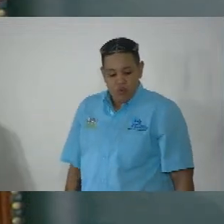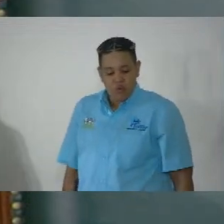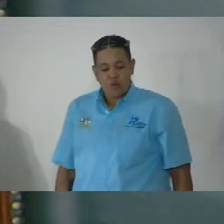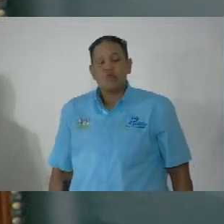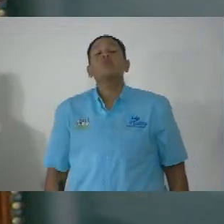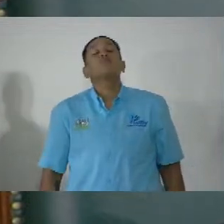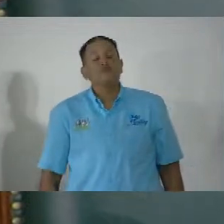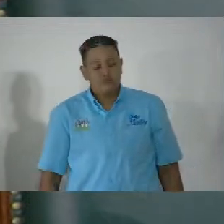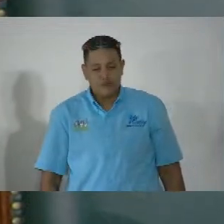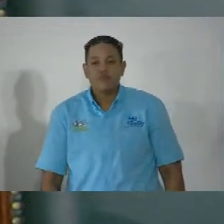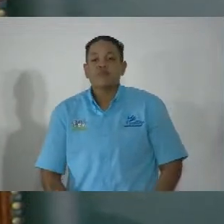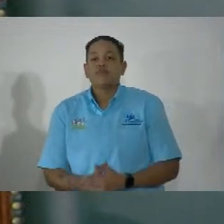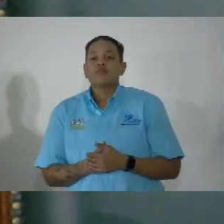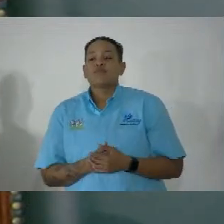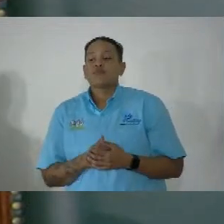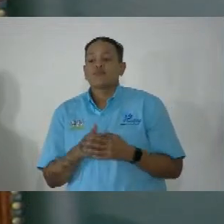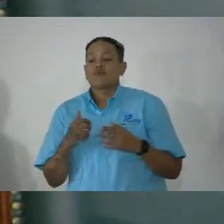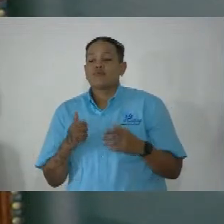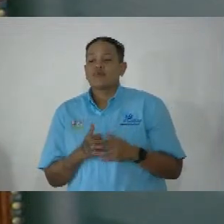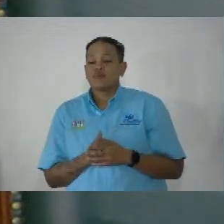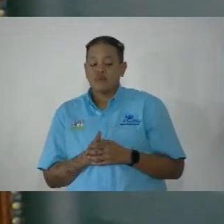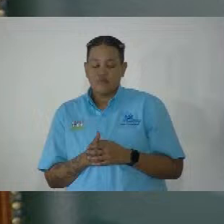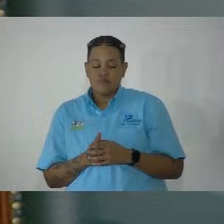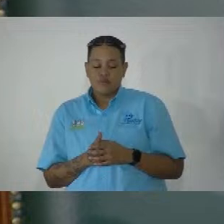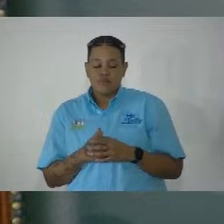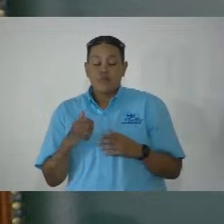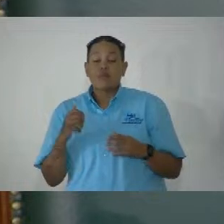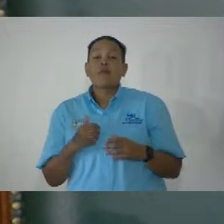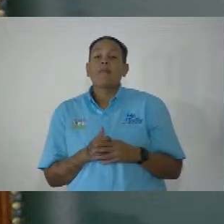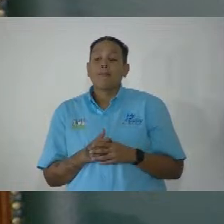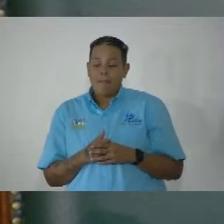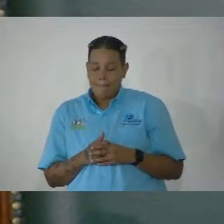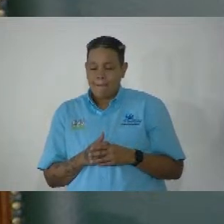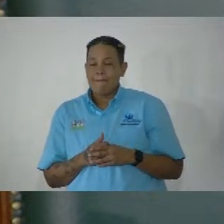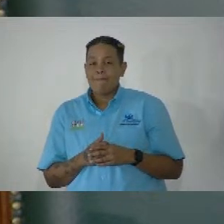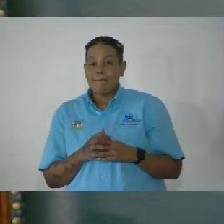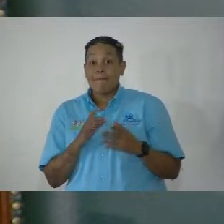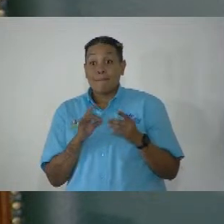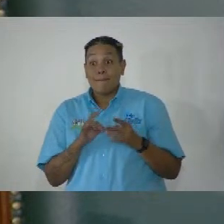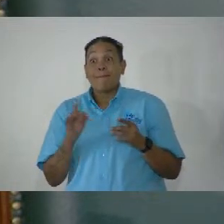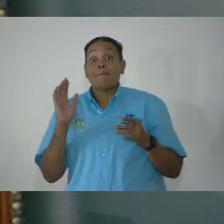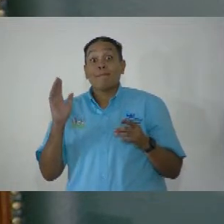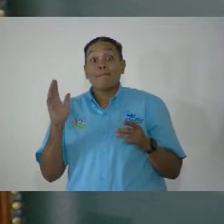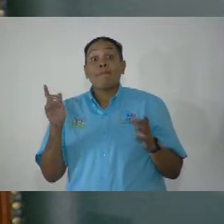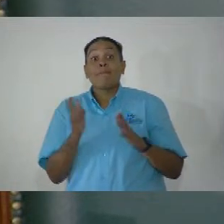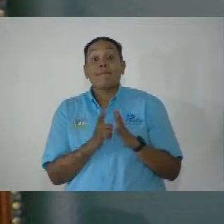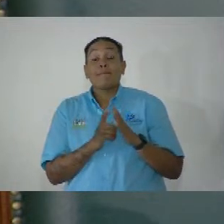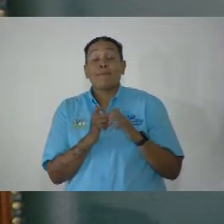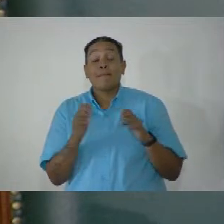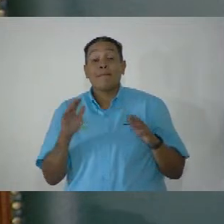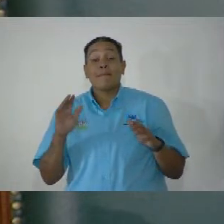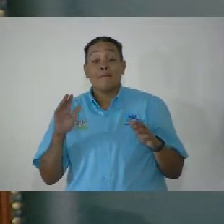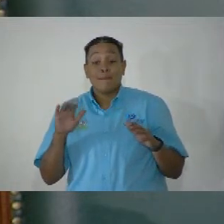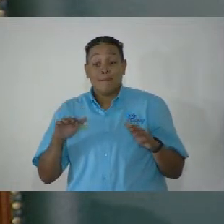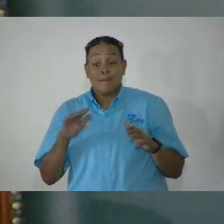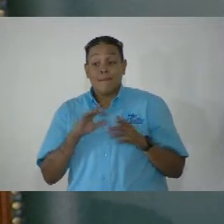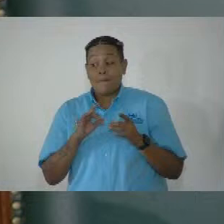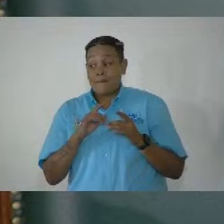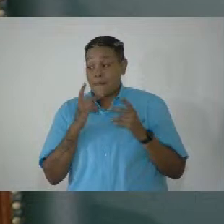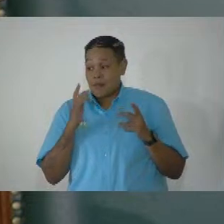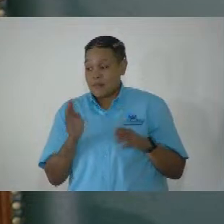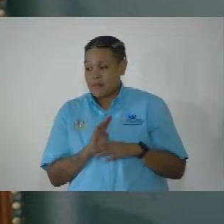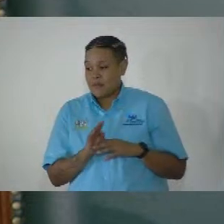Motions for leave to introduce bills. Presentation of bills without leave of the House first obtained. Public business,